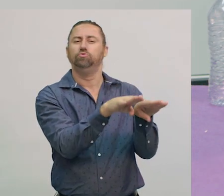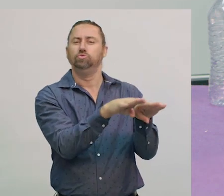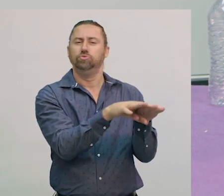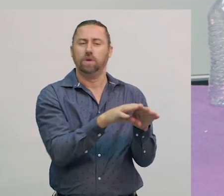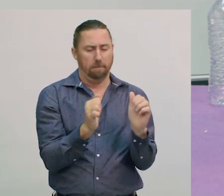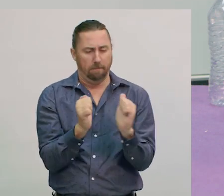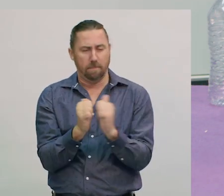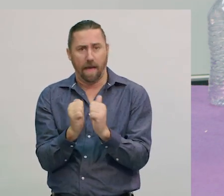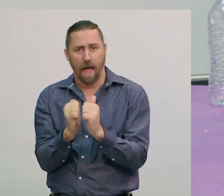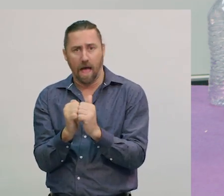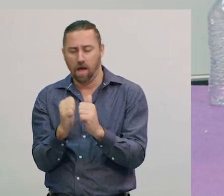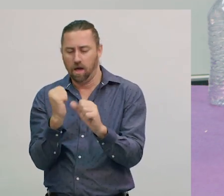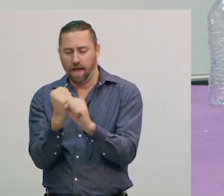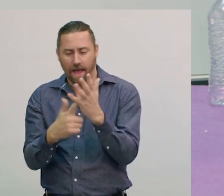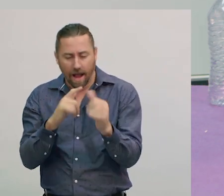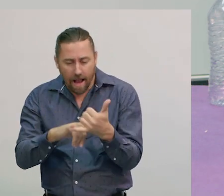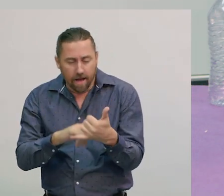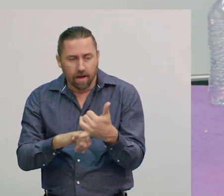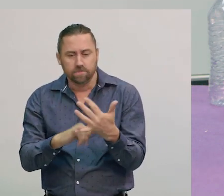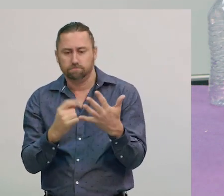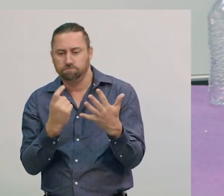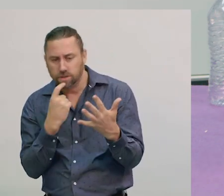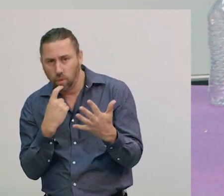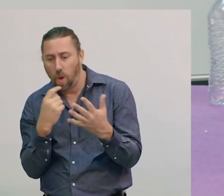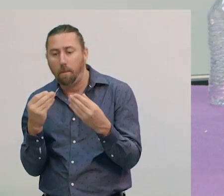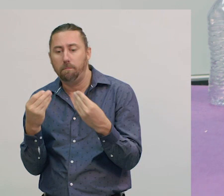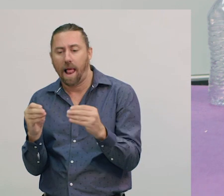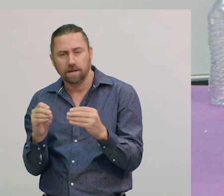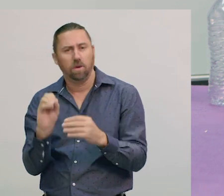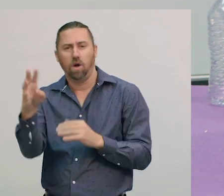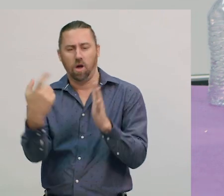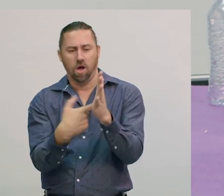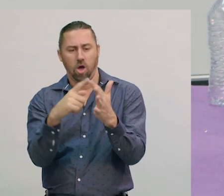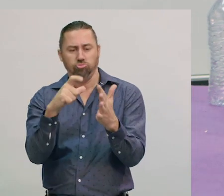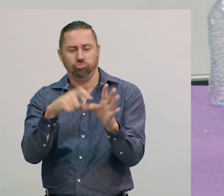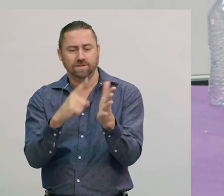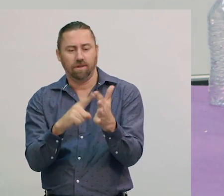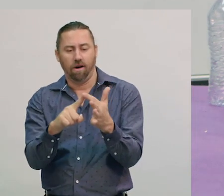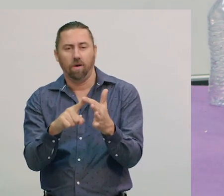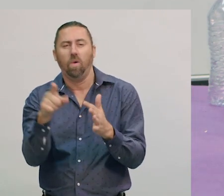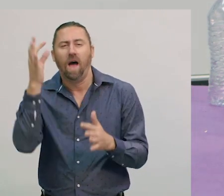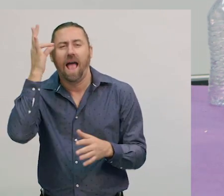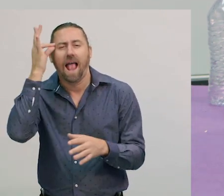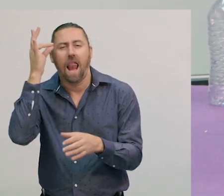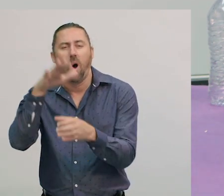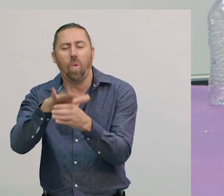the paper, glass, metal and plastic goes into the recycling bin. That's the one with the yellow